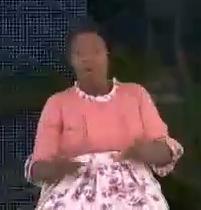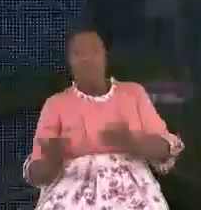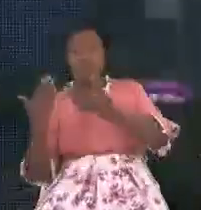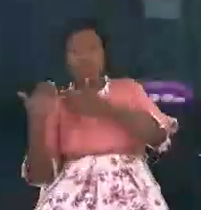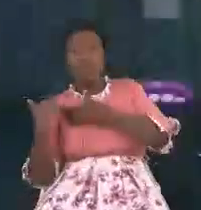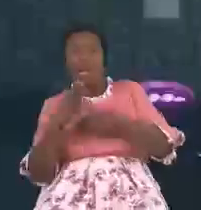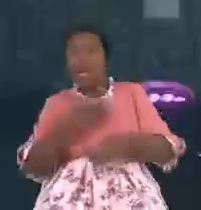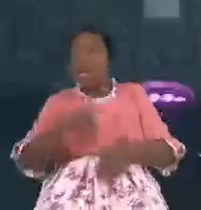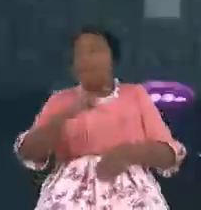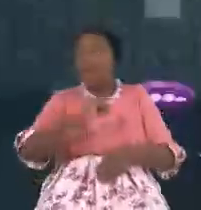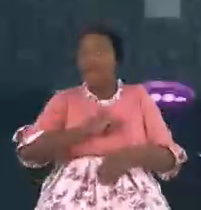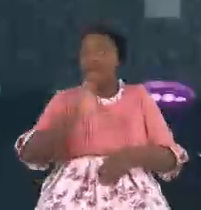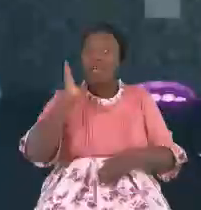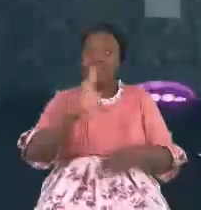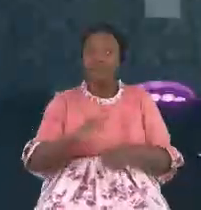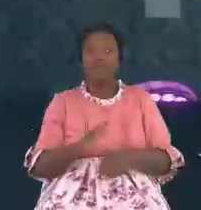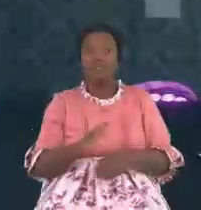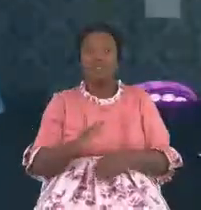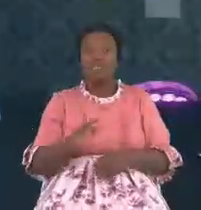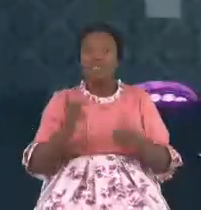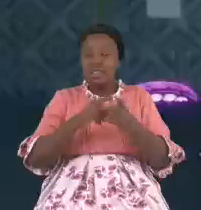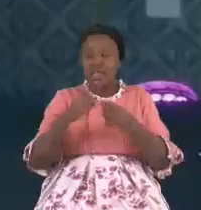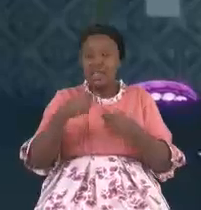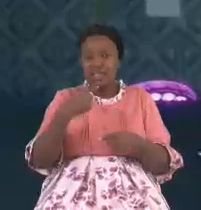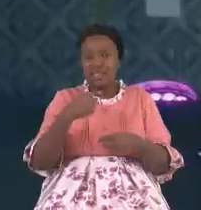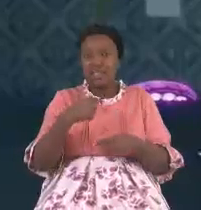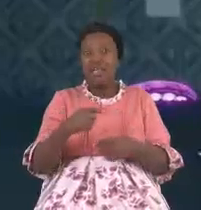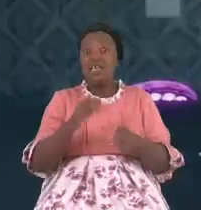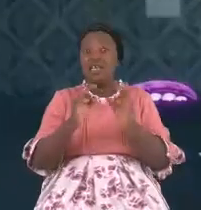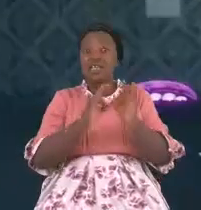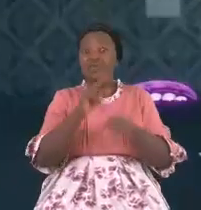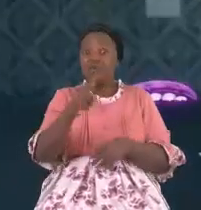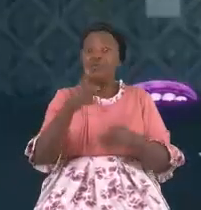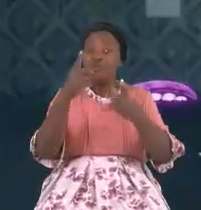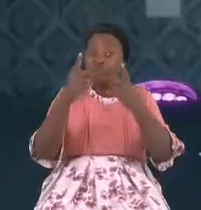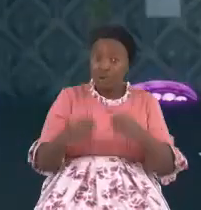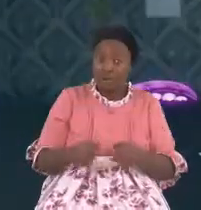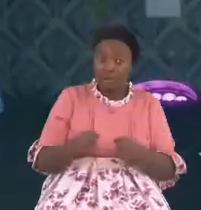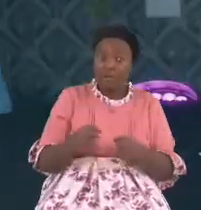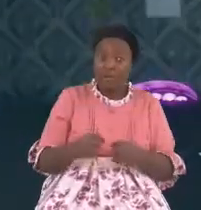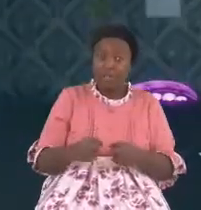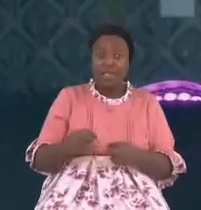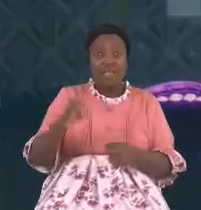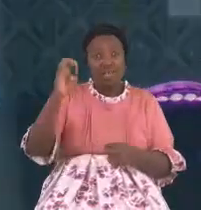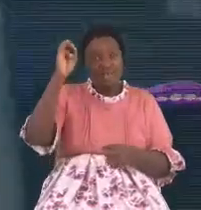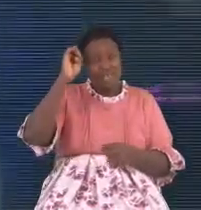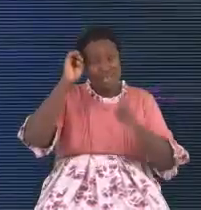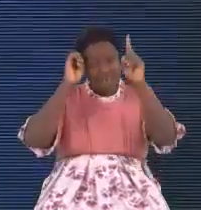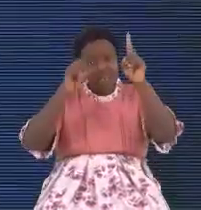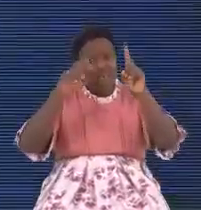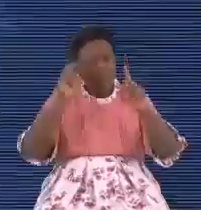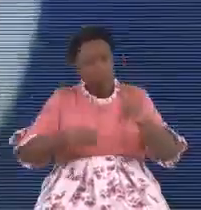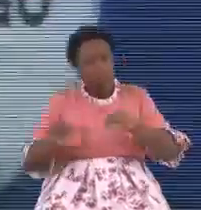i will he said if you come he must do something in your life tonight